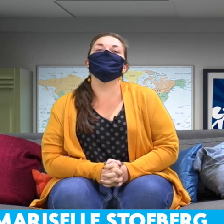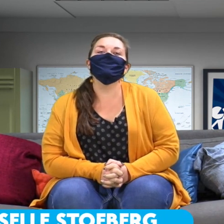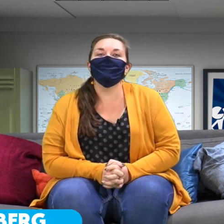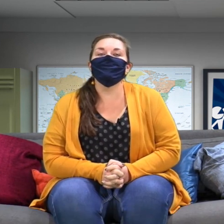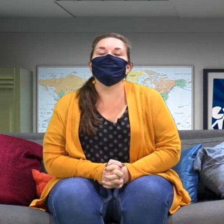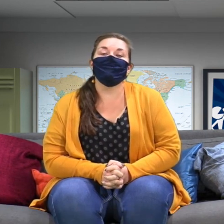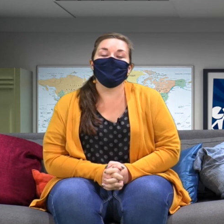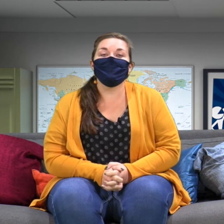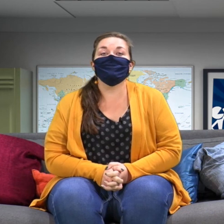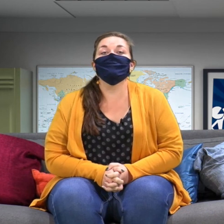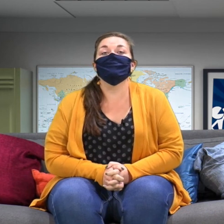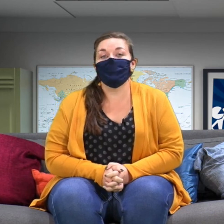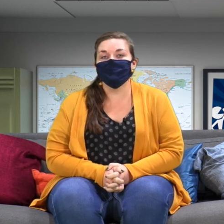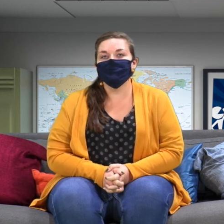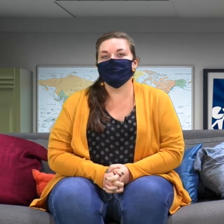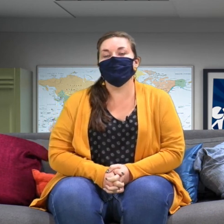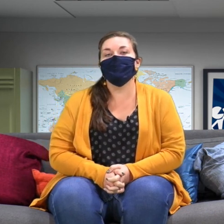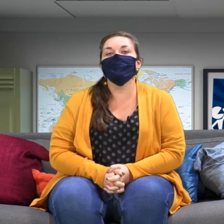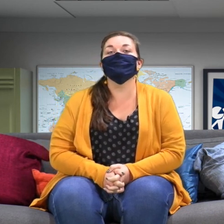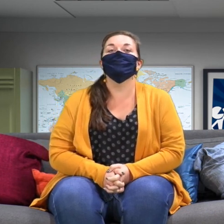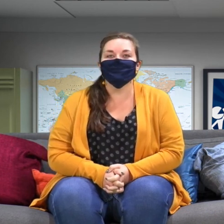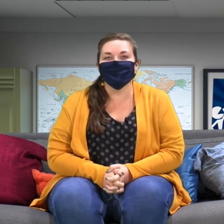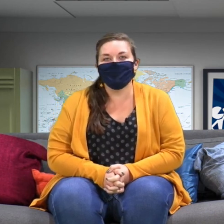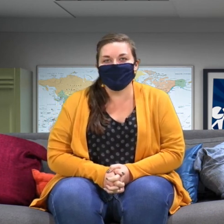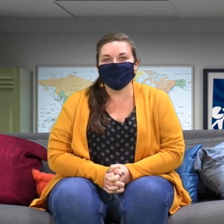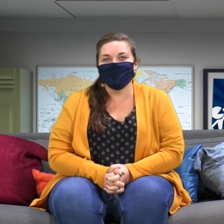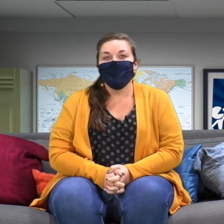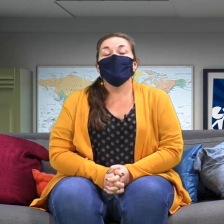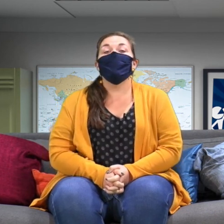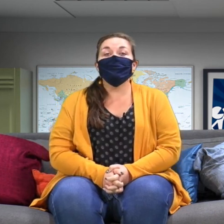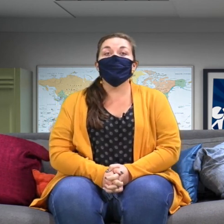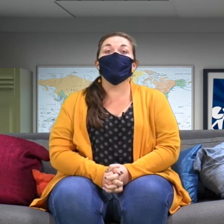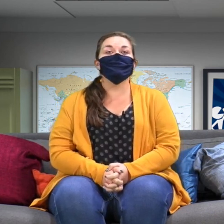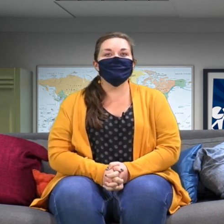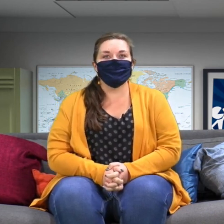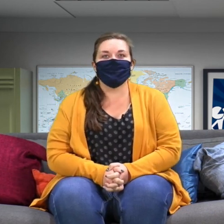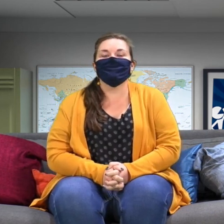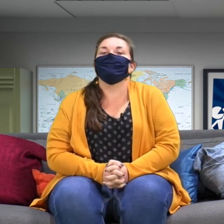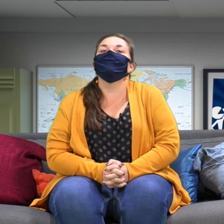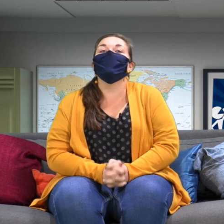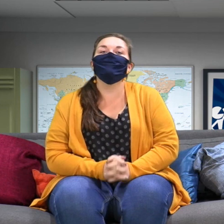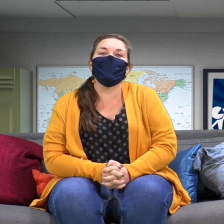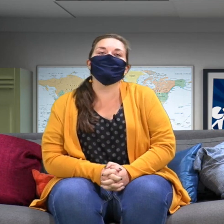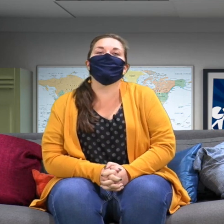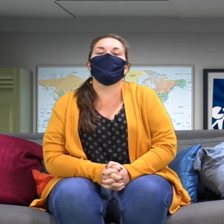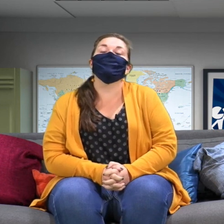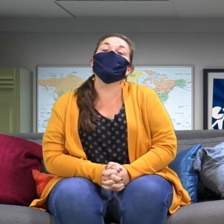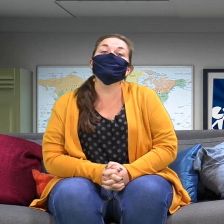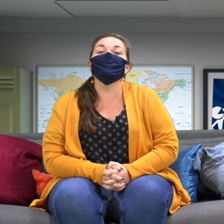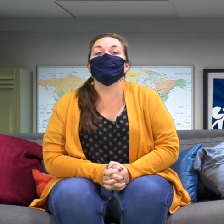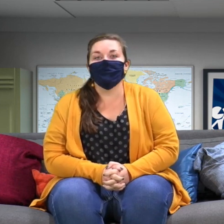is an interview with my friend Elizabeth Joseph with one of our superstar teachers. But we will also be sharing some fun facts on